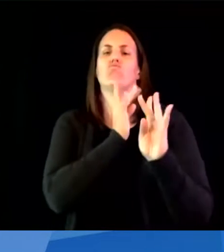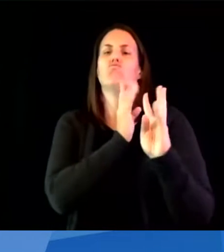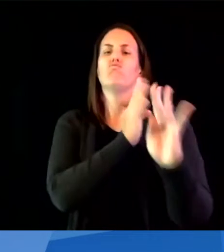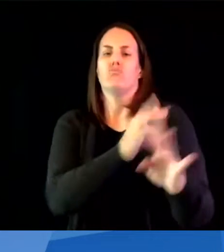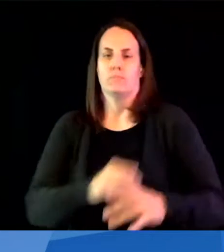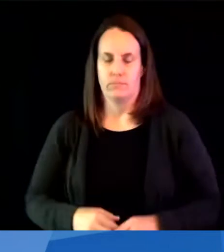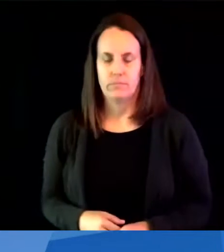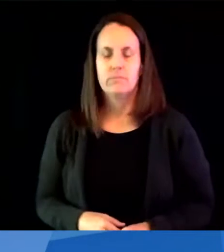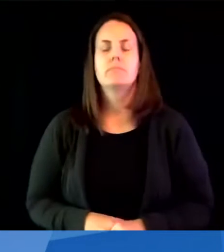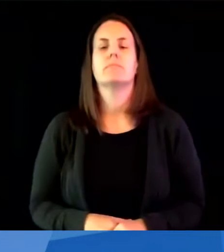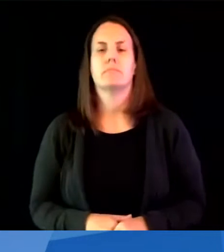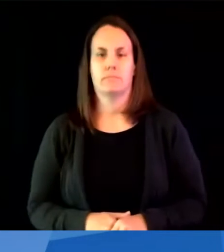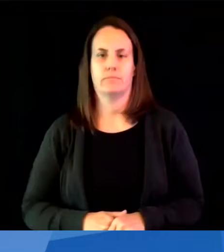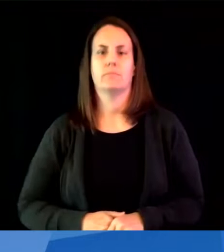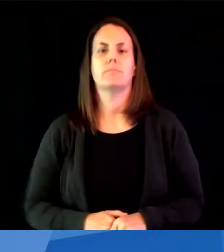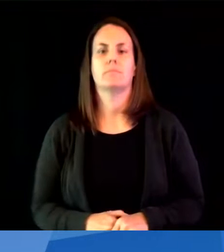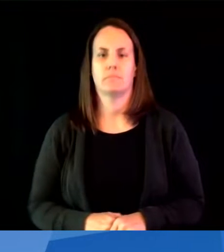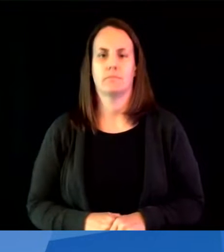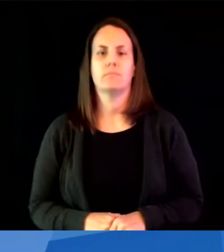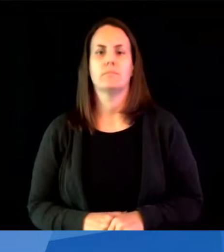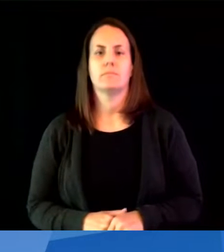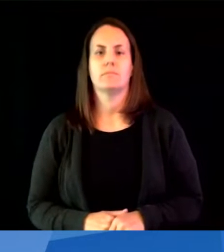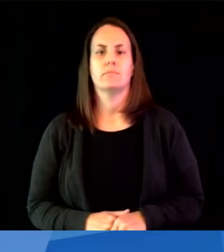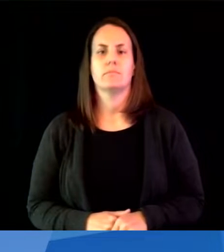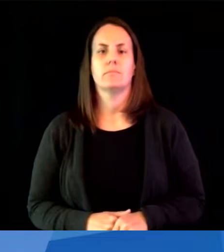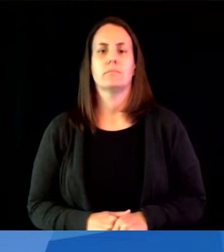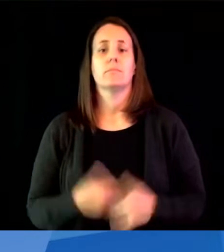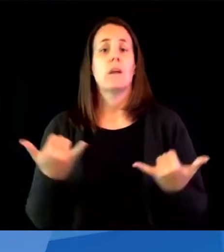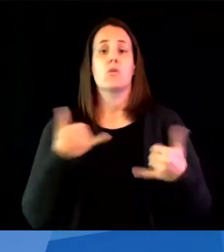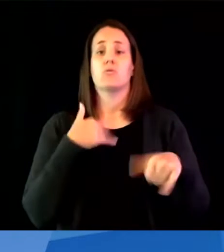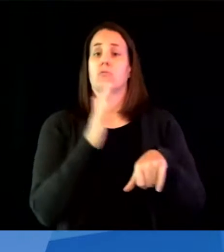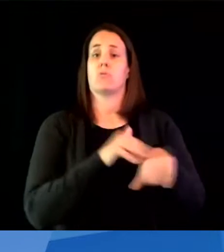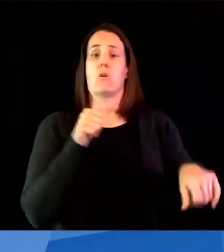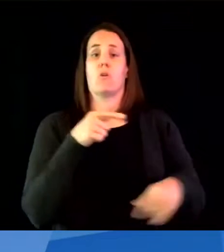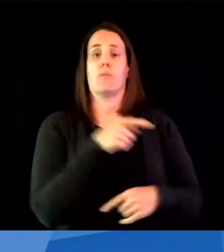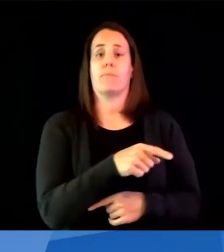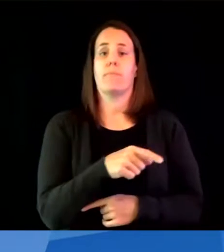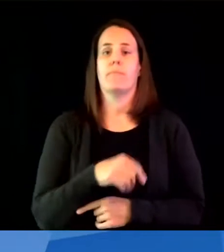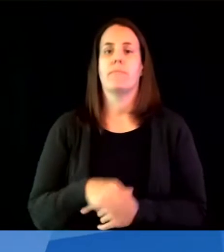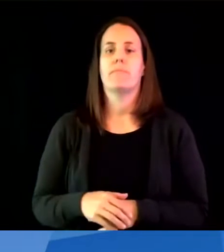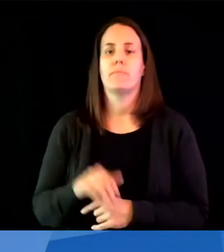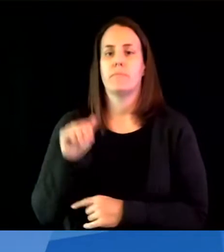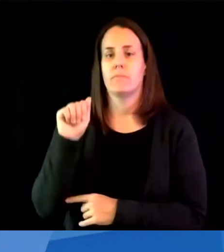phone. Let's begin with Asal Razai from Spectrum News, Wisconsin.